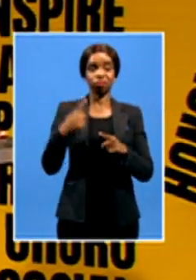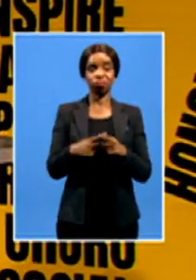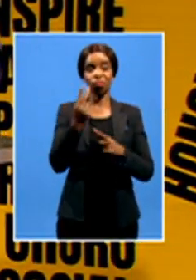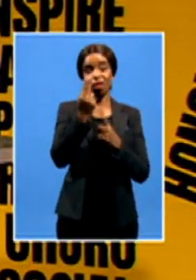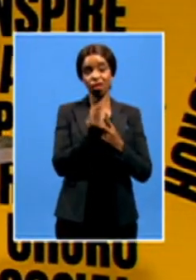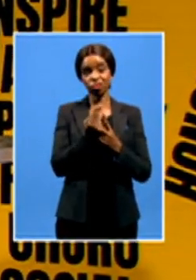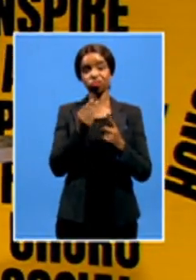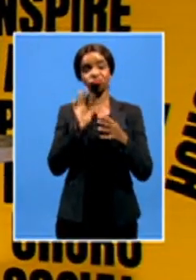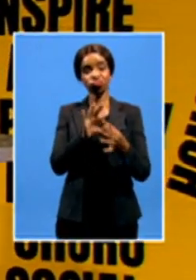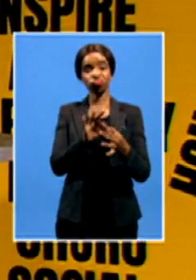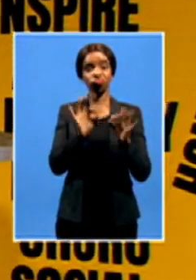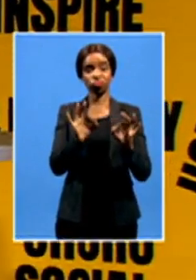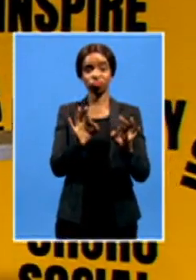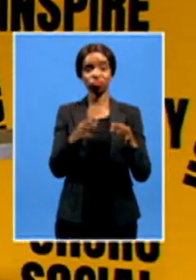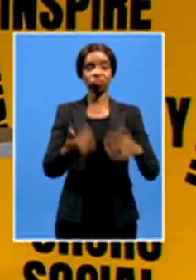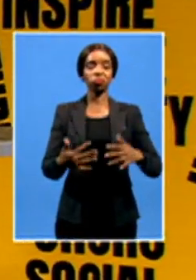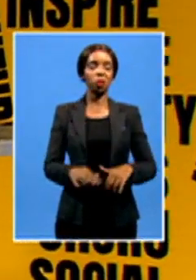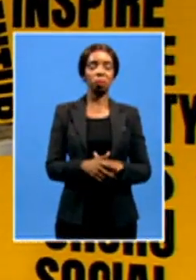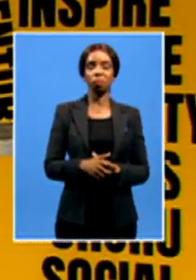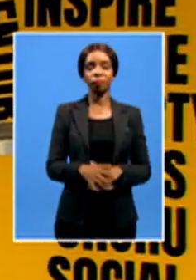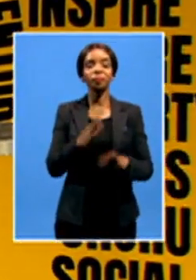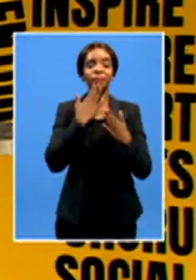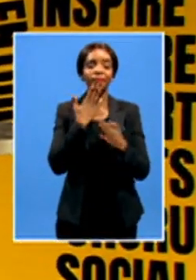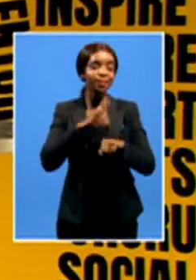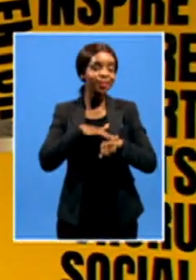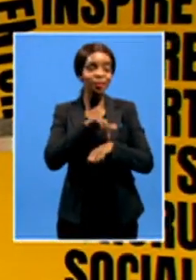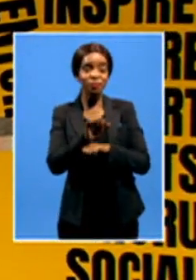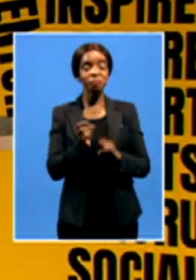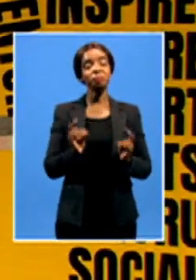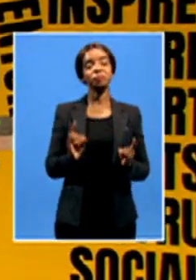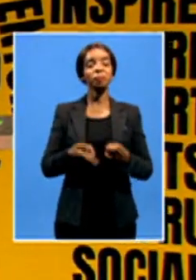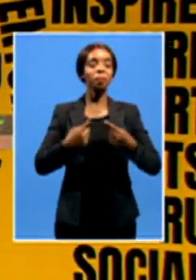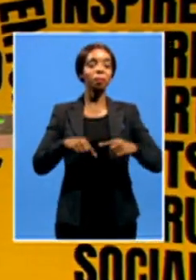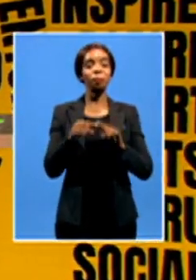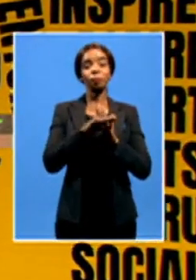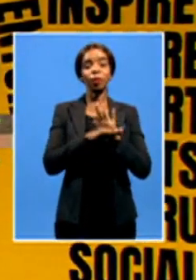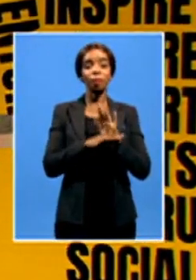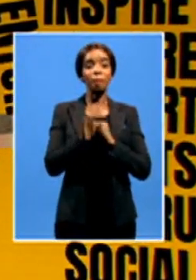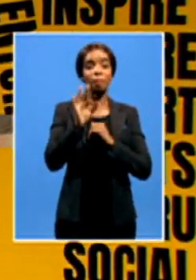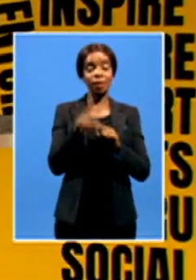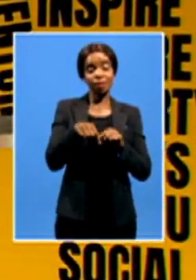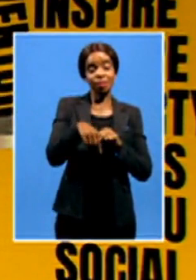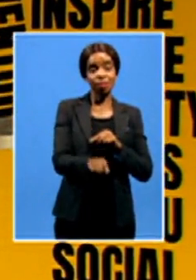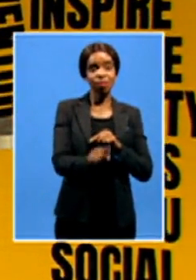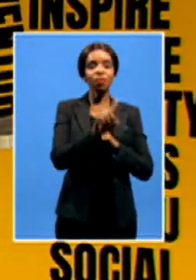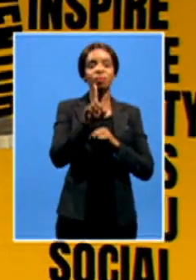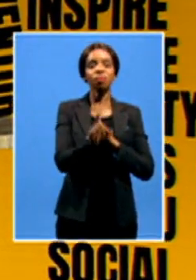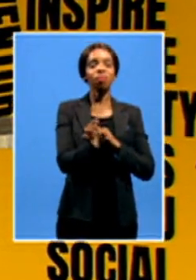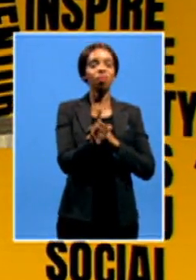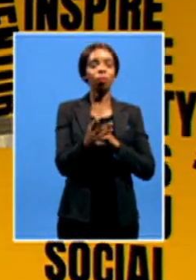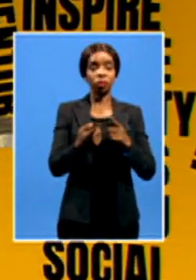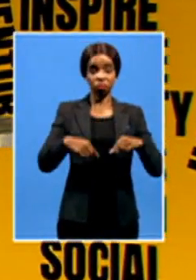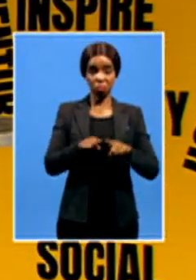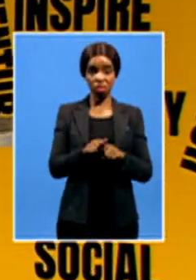for the arts. Well, we thank you for you taking the time to watch and participate in our show. On Monday, we'll be asking the question, are we